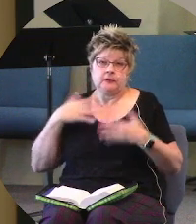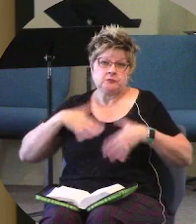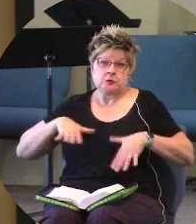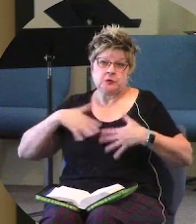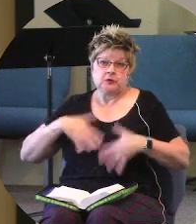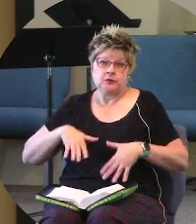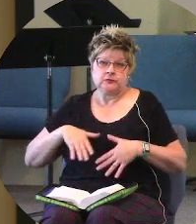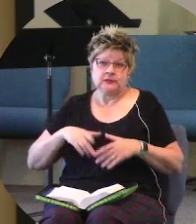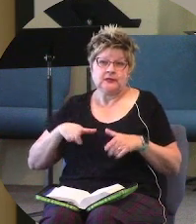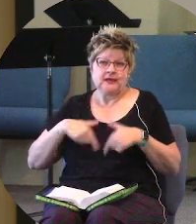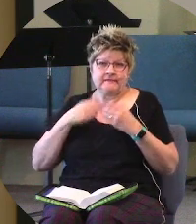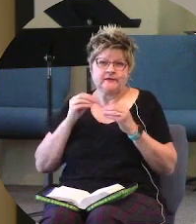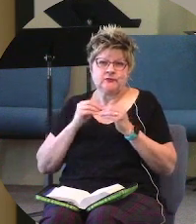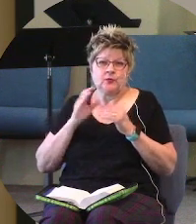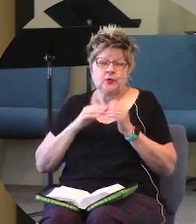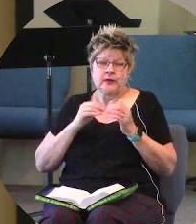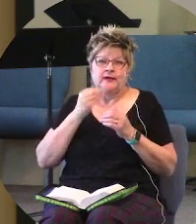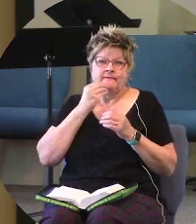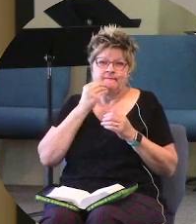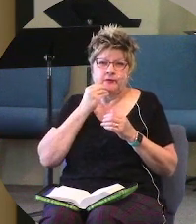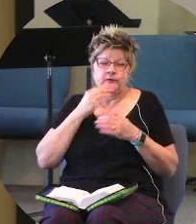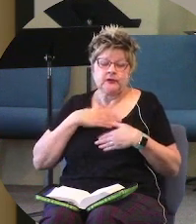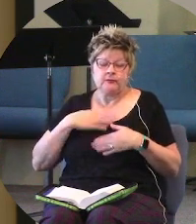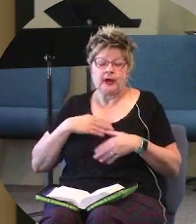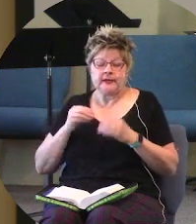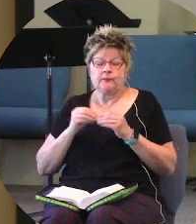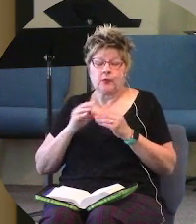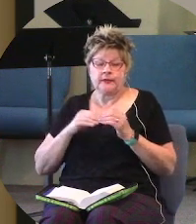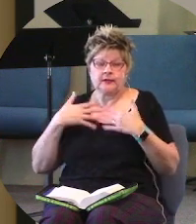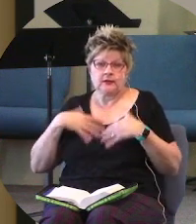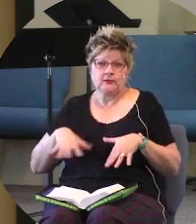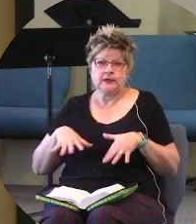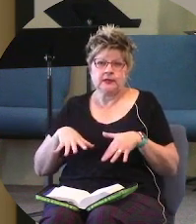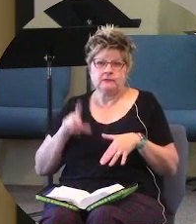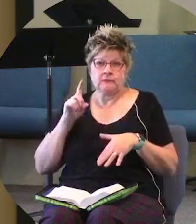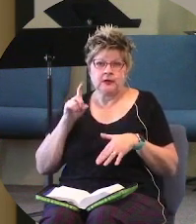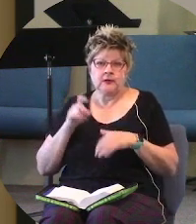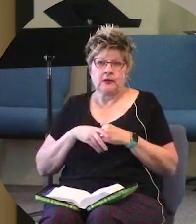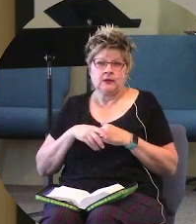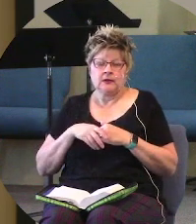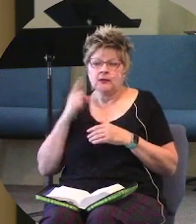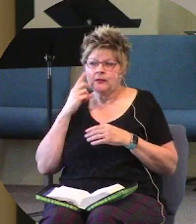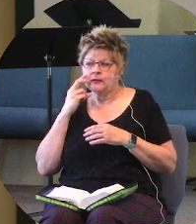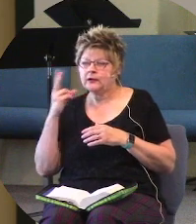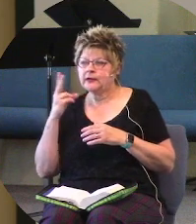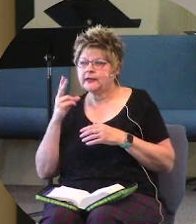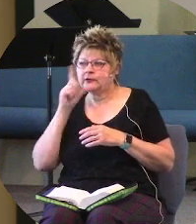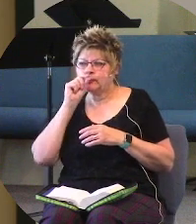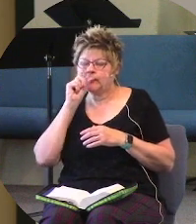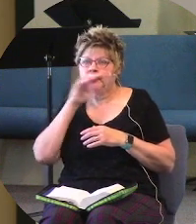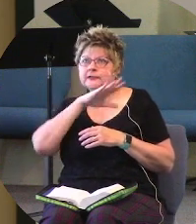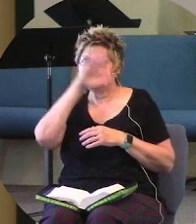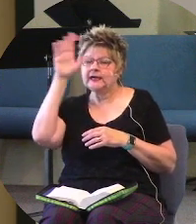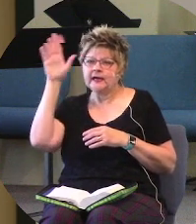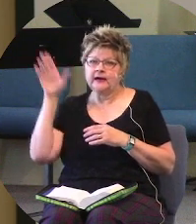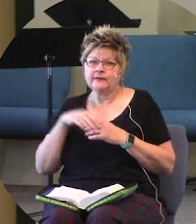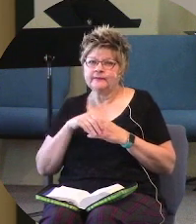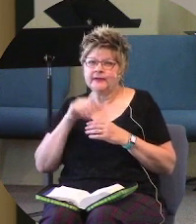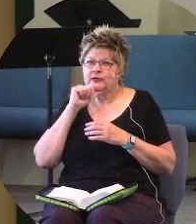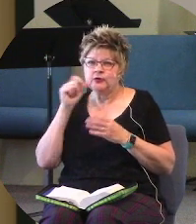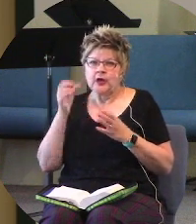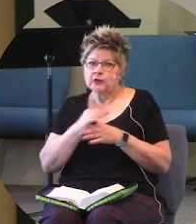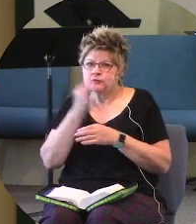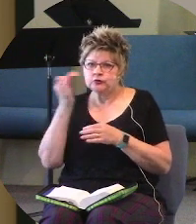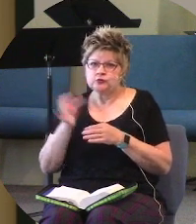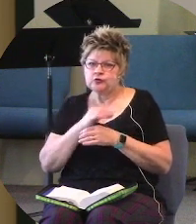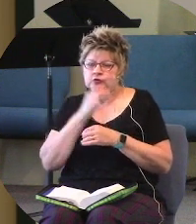Is not life more than food and the body more than clothing? Look at the birds of the air. That they do not sow,